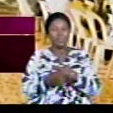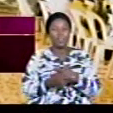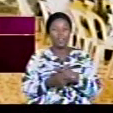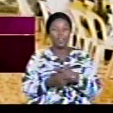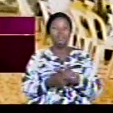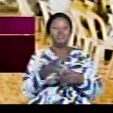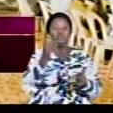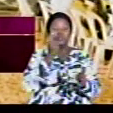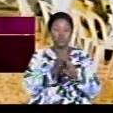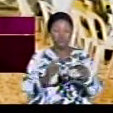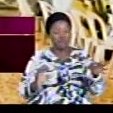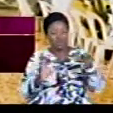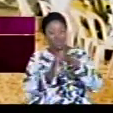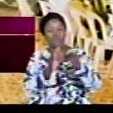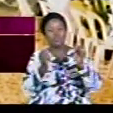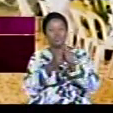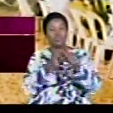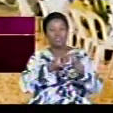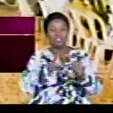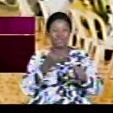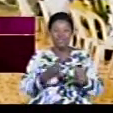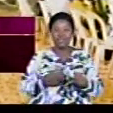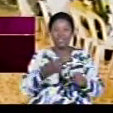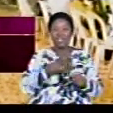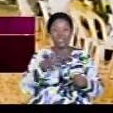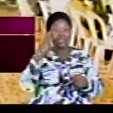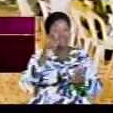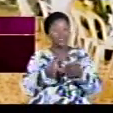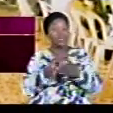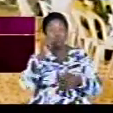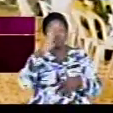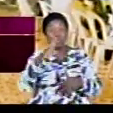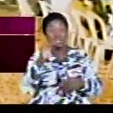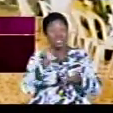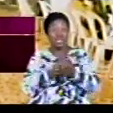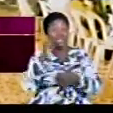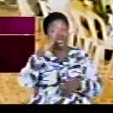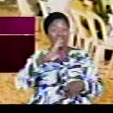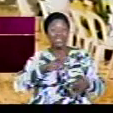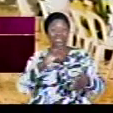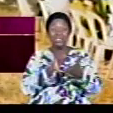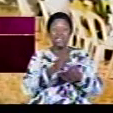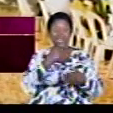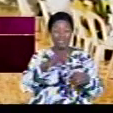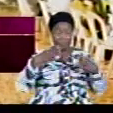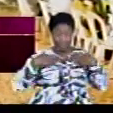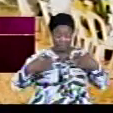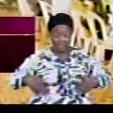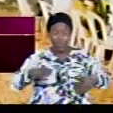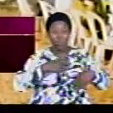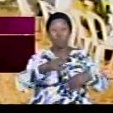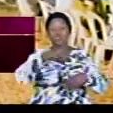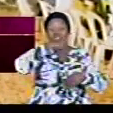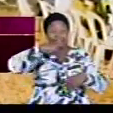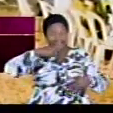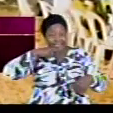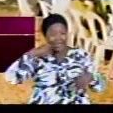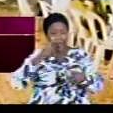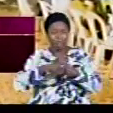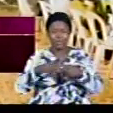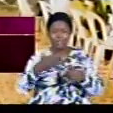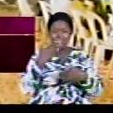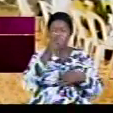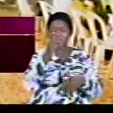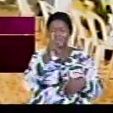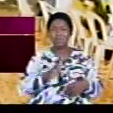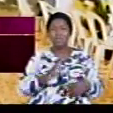literally down. Her body was withered. Her fingers had gone. But she prayed and she believed. And on the first day, she